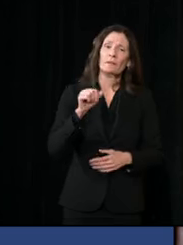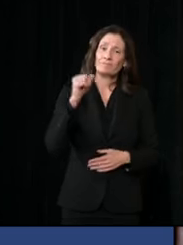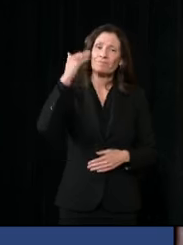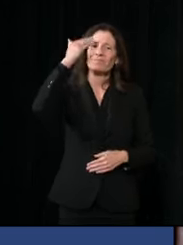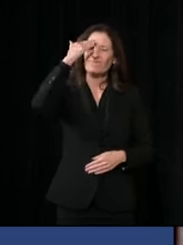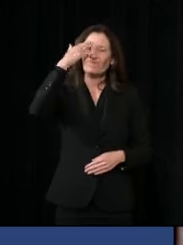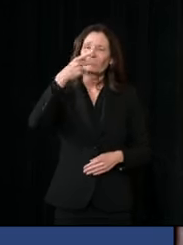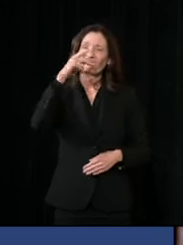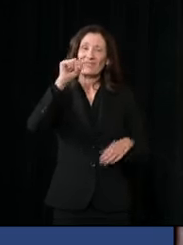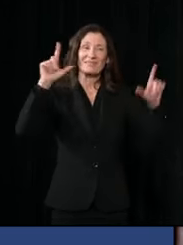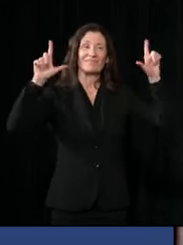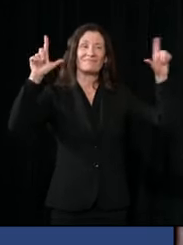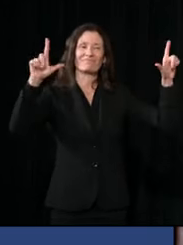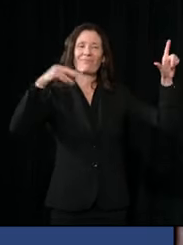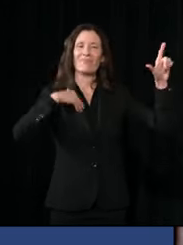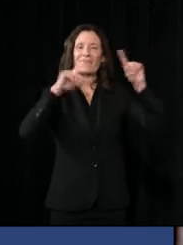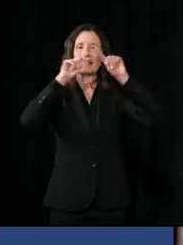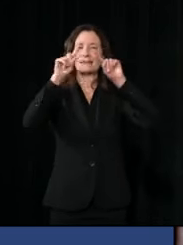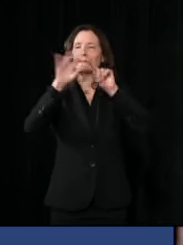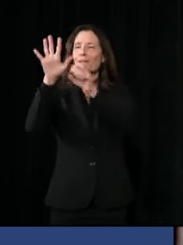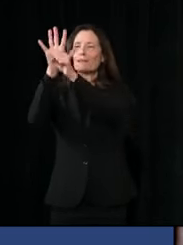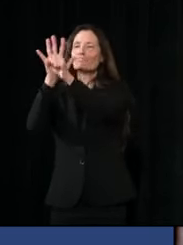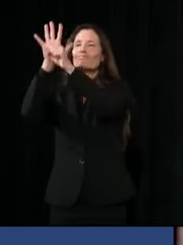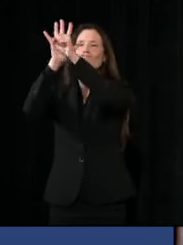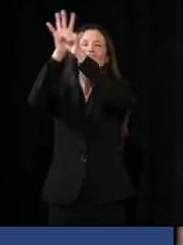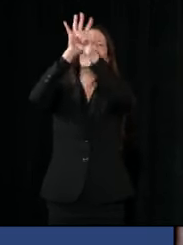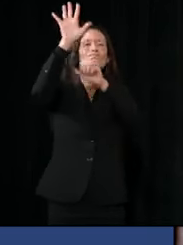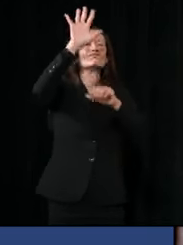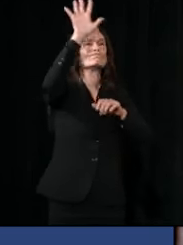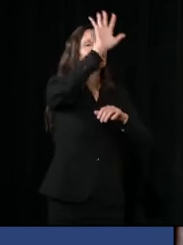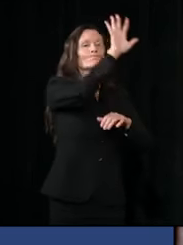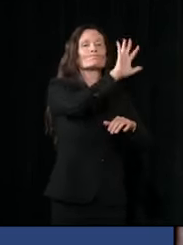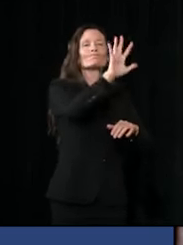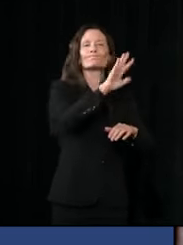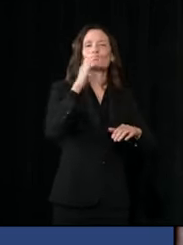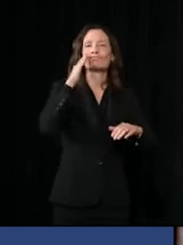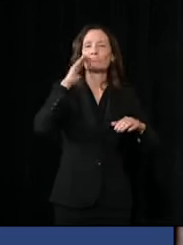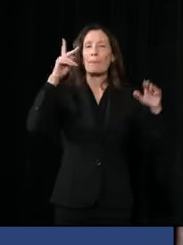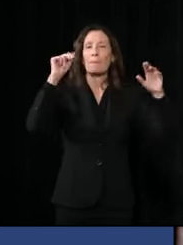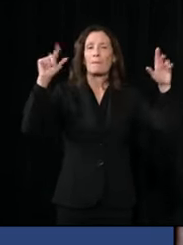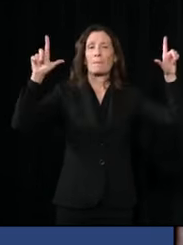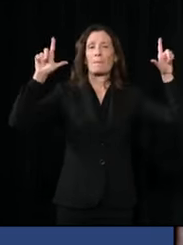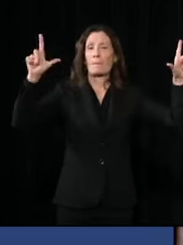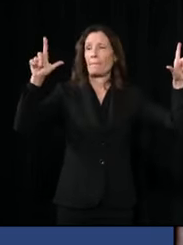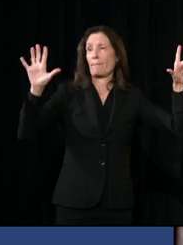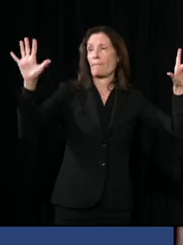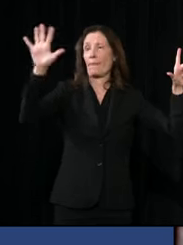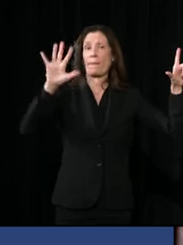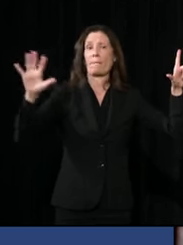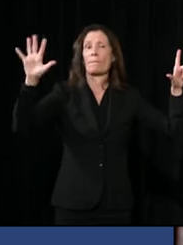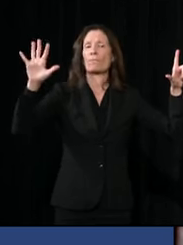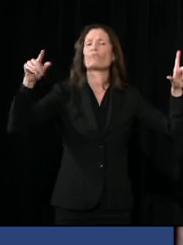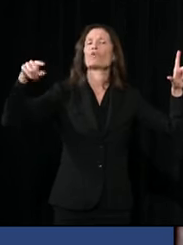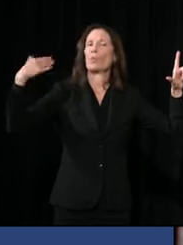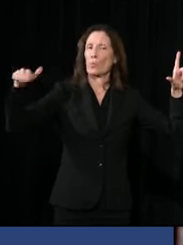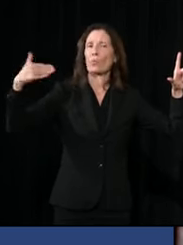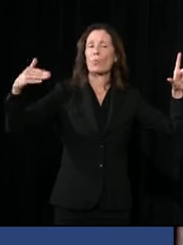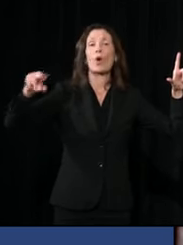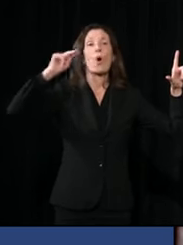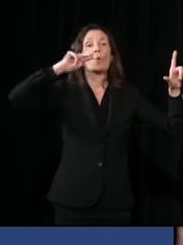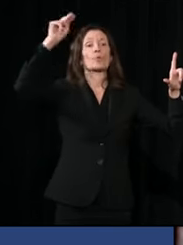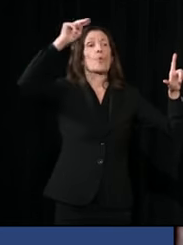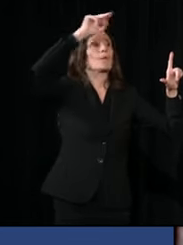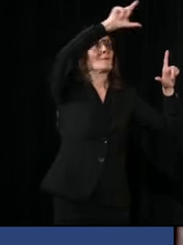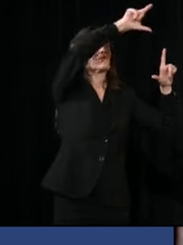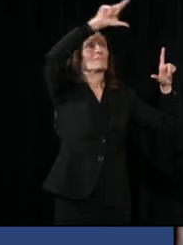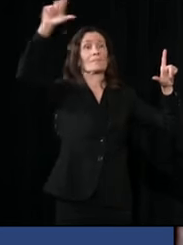disease differently. The East has felt it differently than the West or the north central part of the state. So,